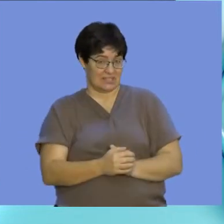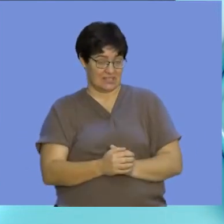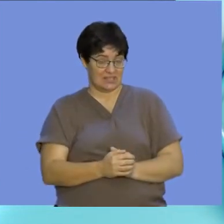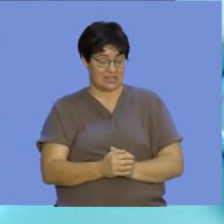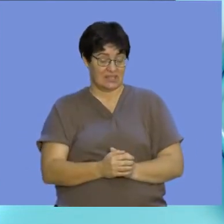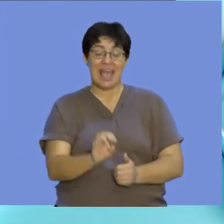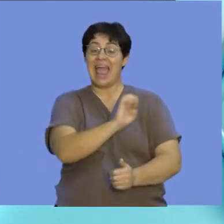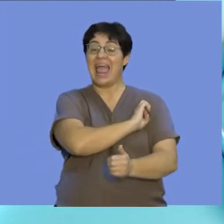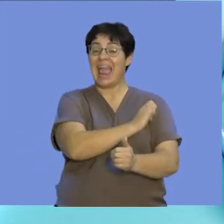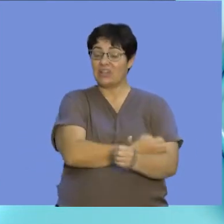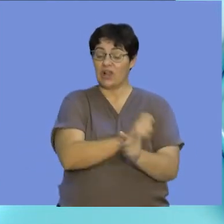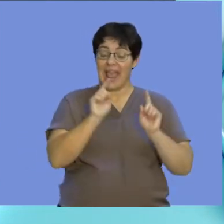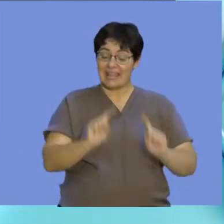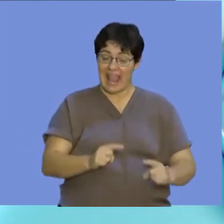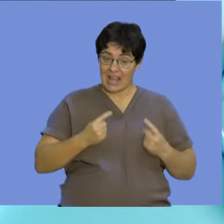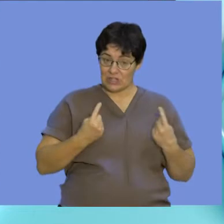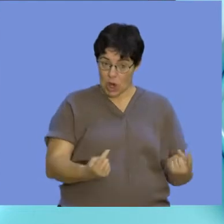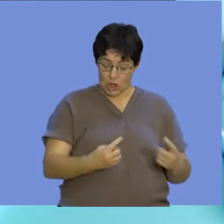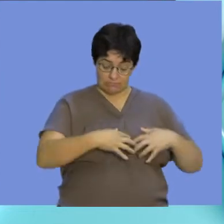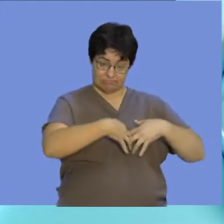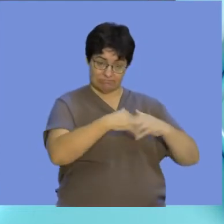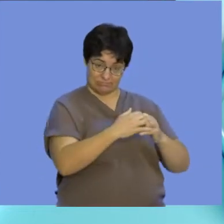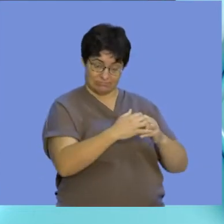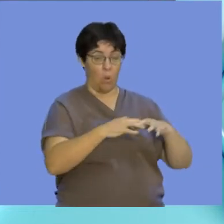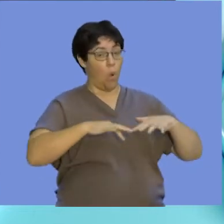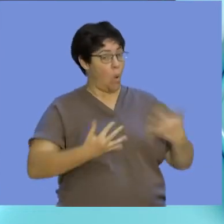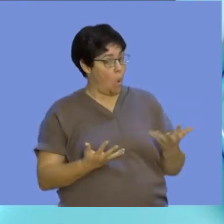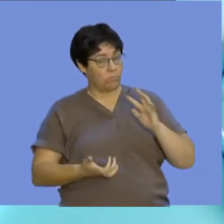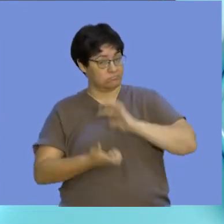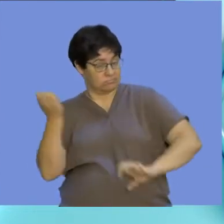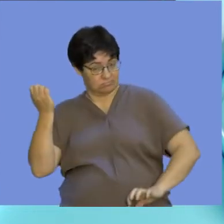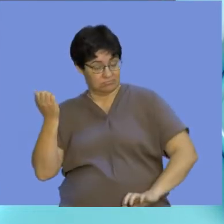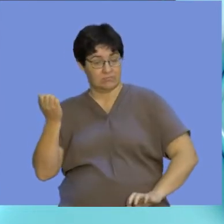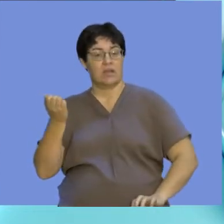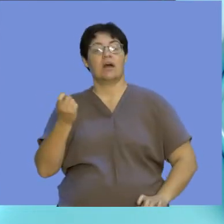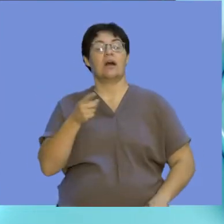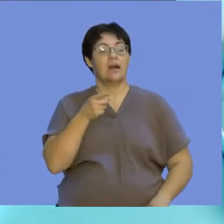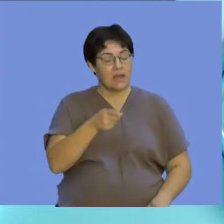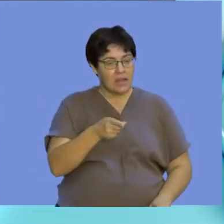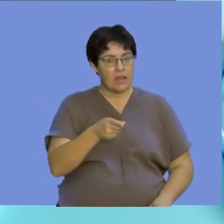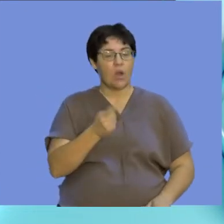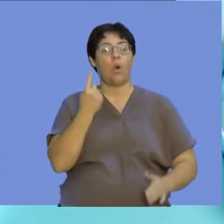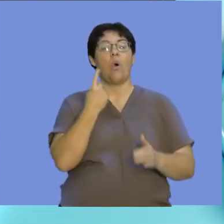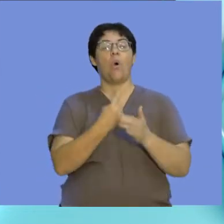energy cannot be created or destroyed, it is simply